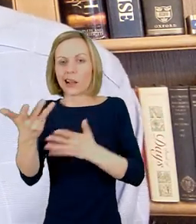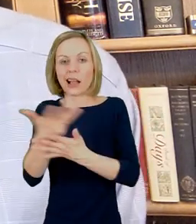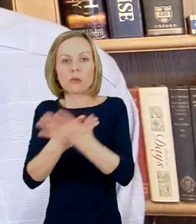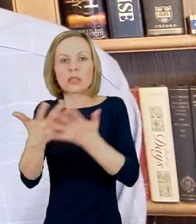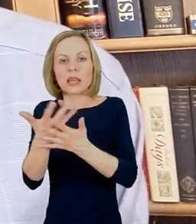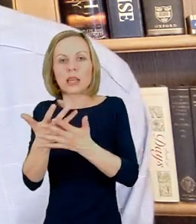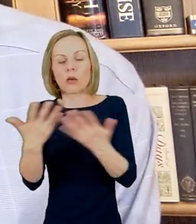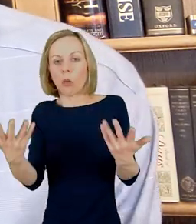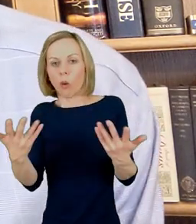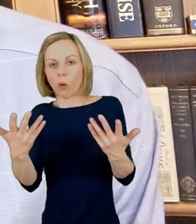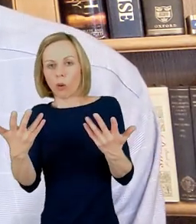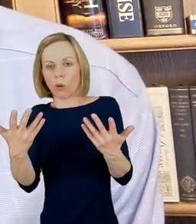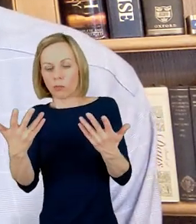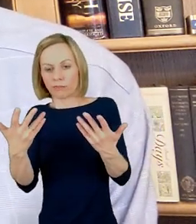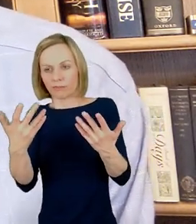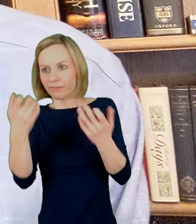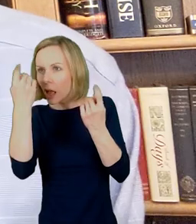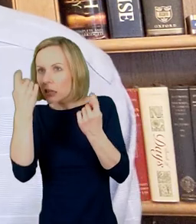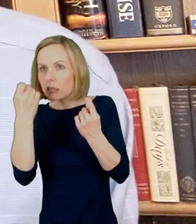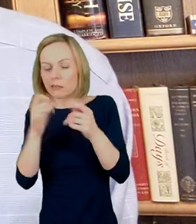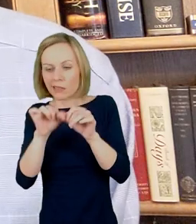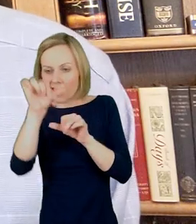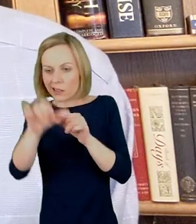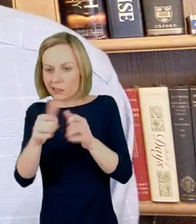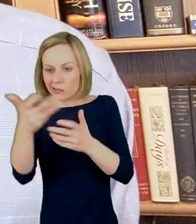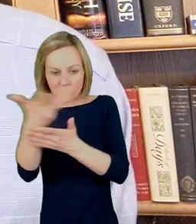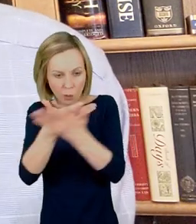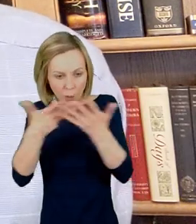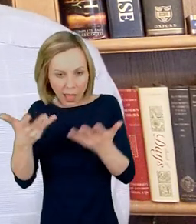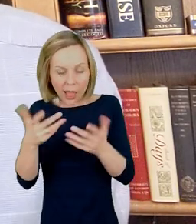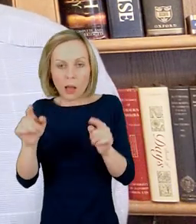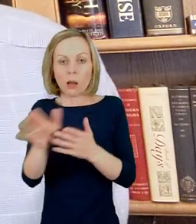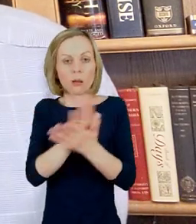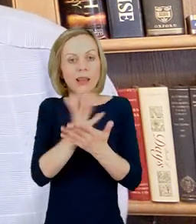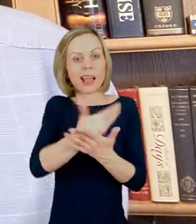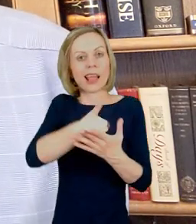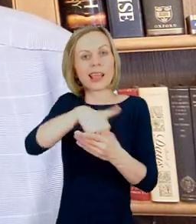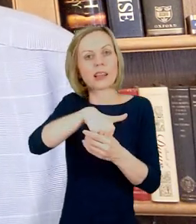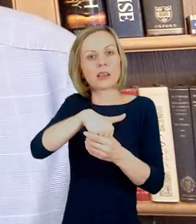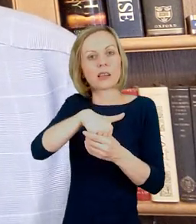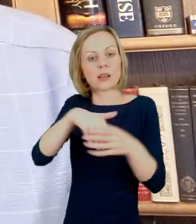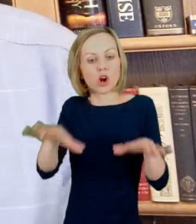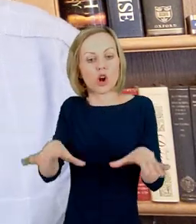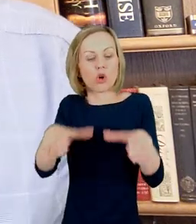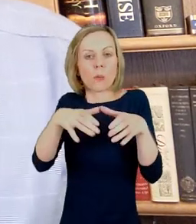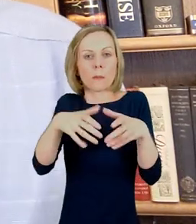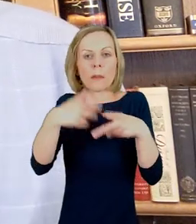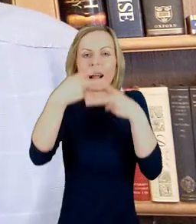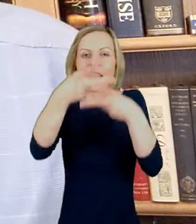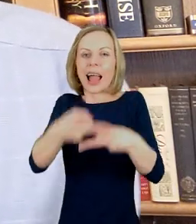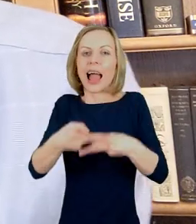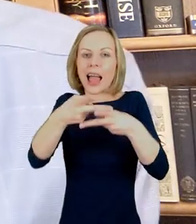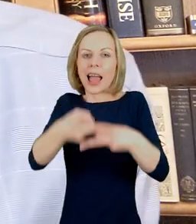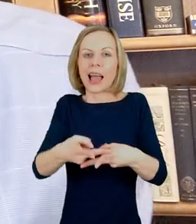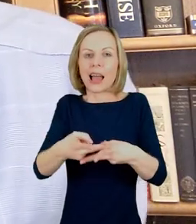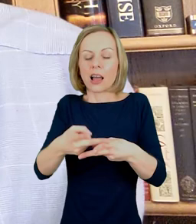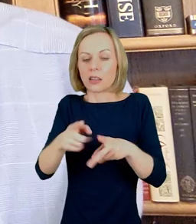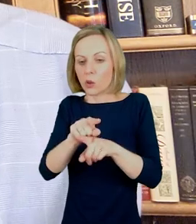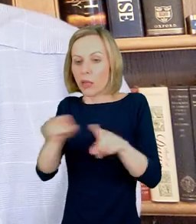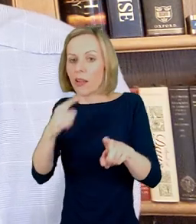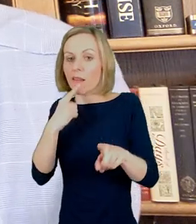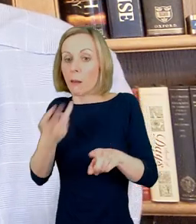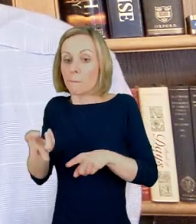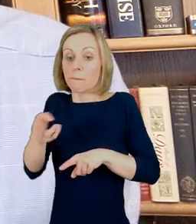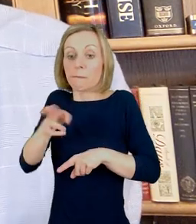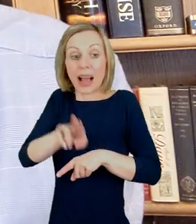counselling or signposting, they are part of a community of care that begins to help them as they seek to get